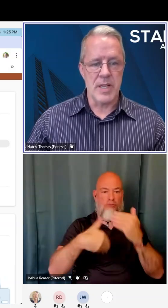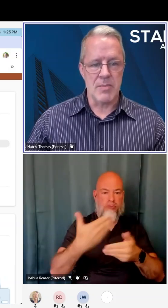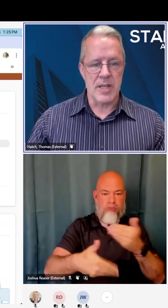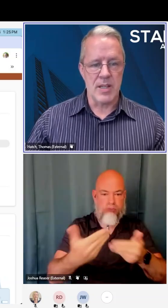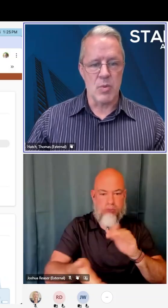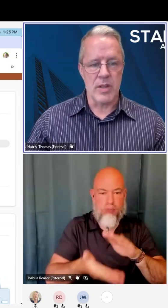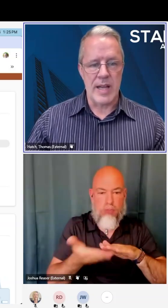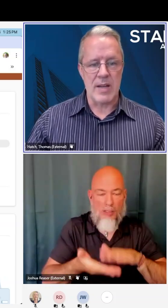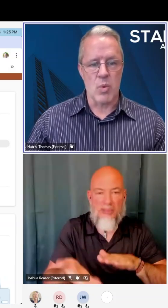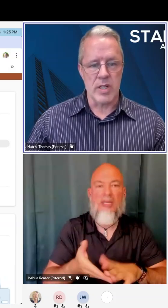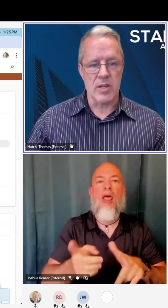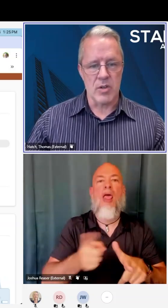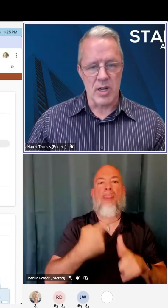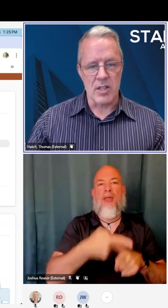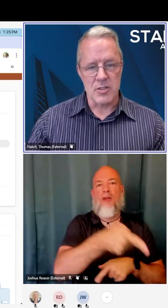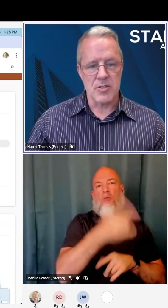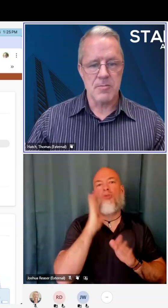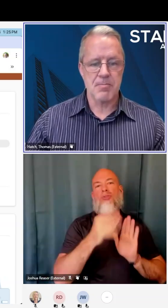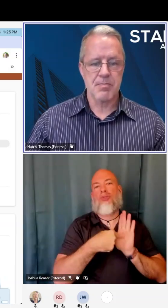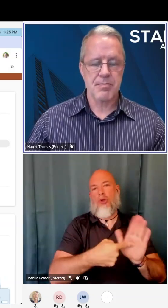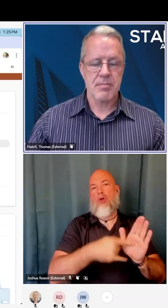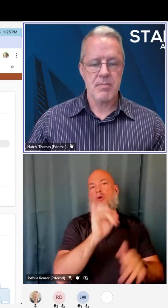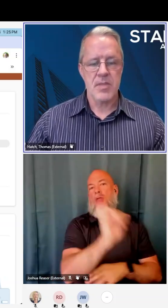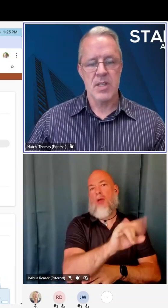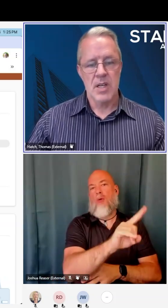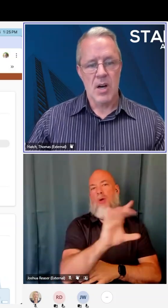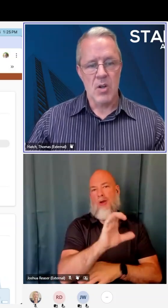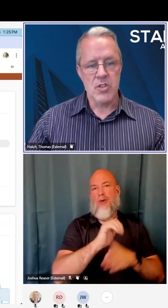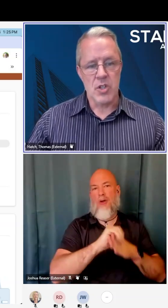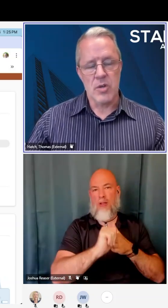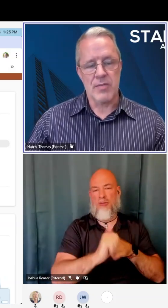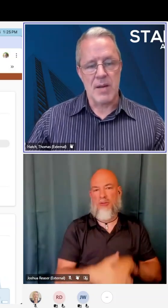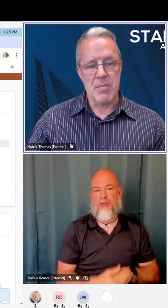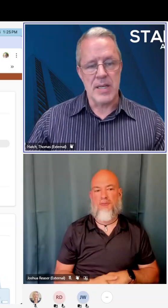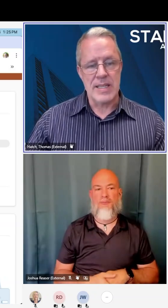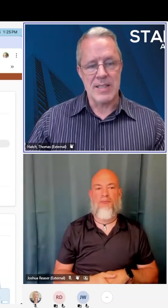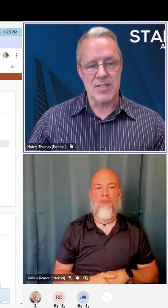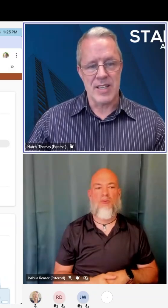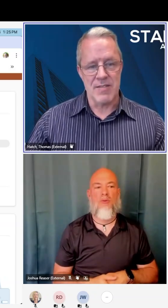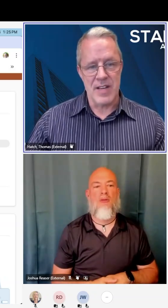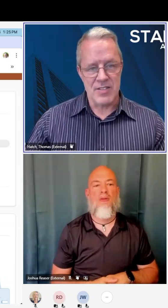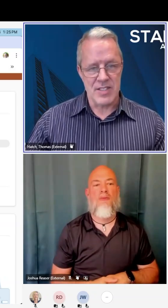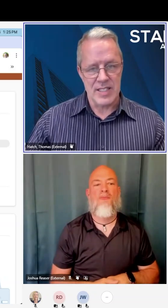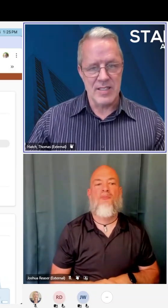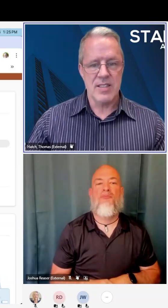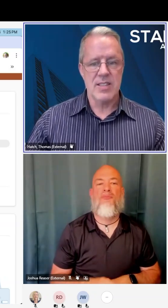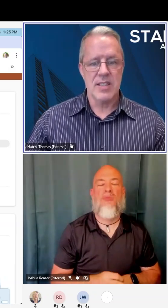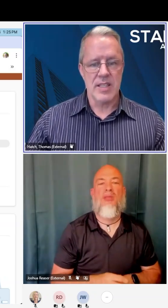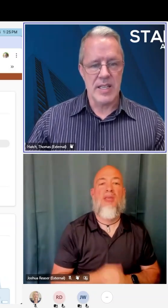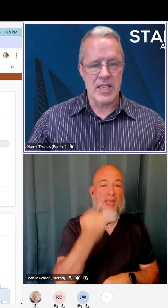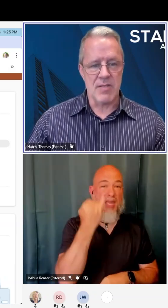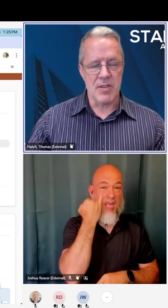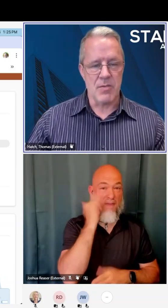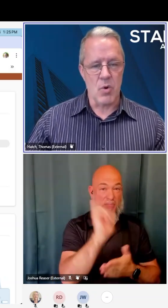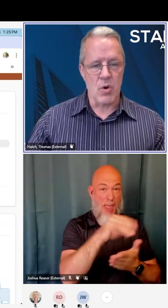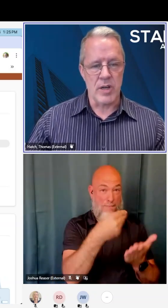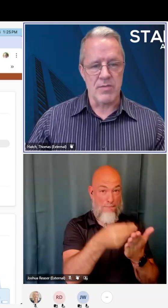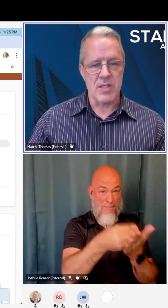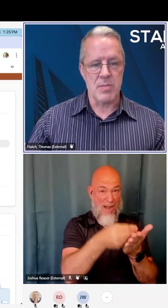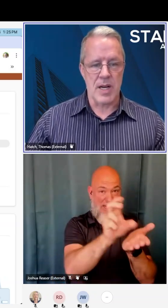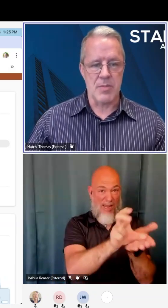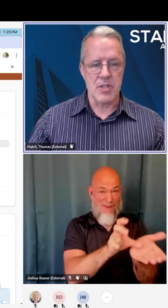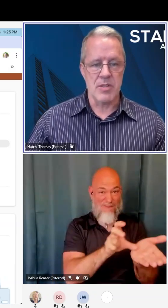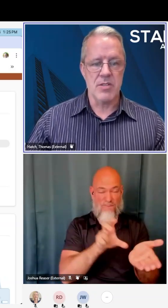this would be updated with that $100. Also, if that money is invested in any of the